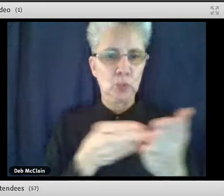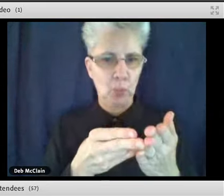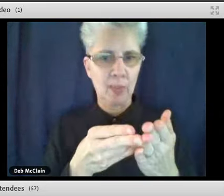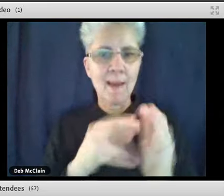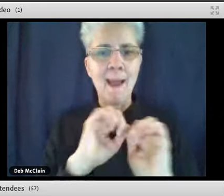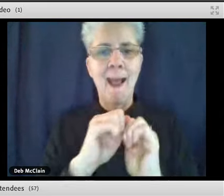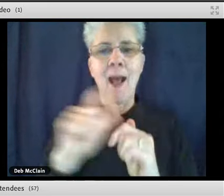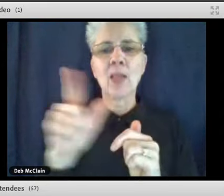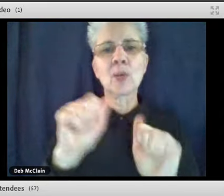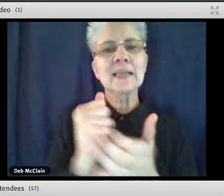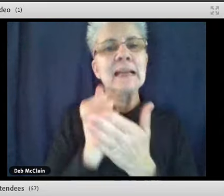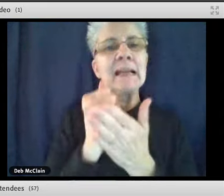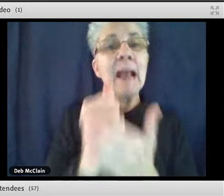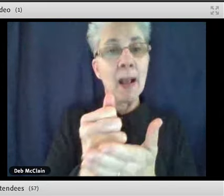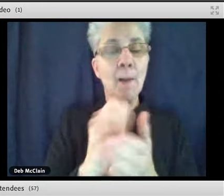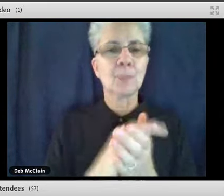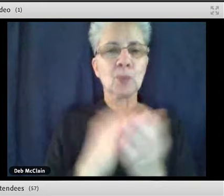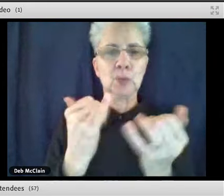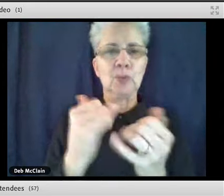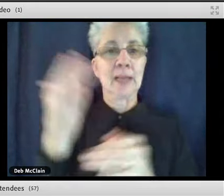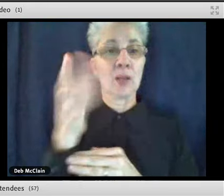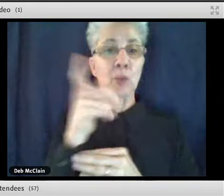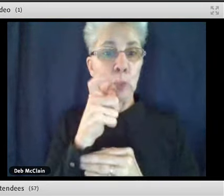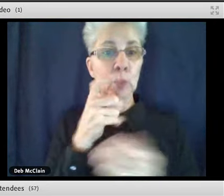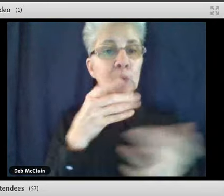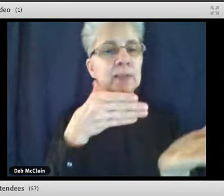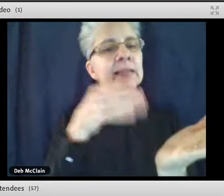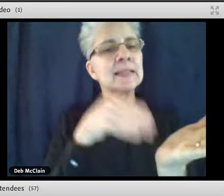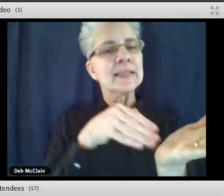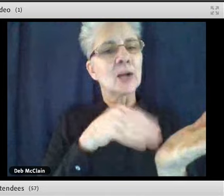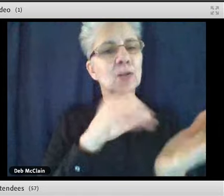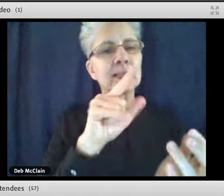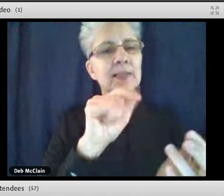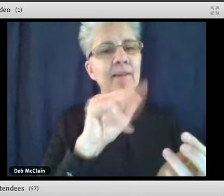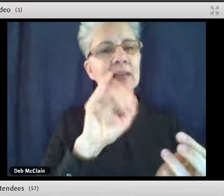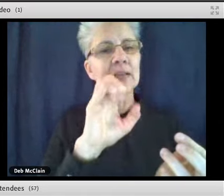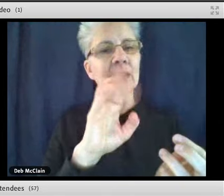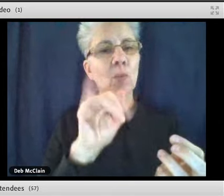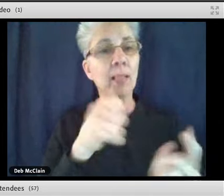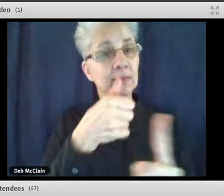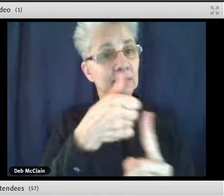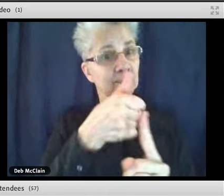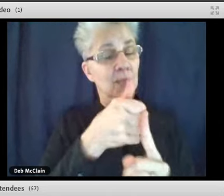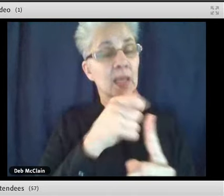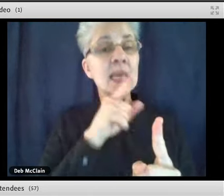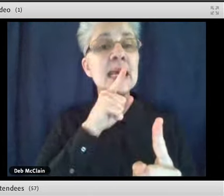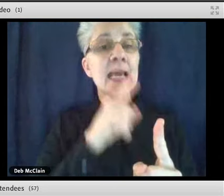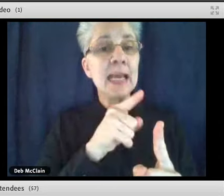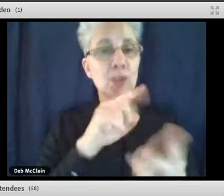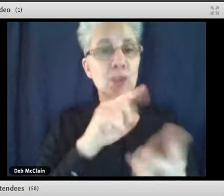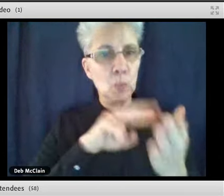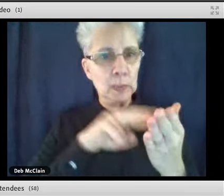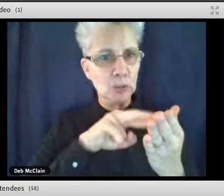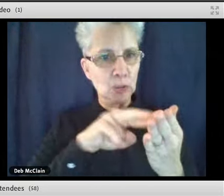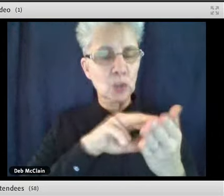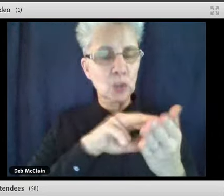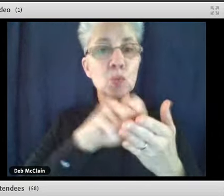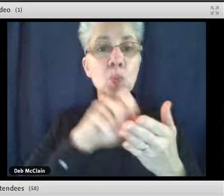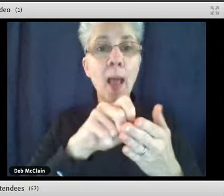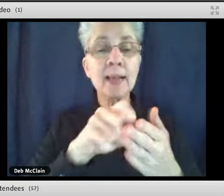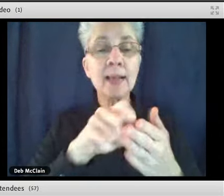How Libraries Can Help, and today's presenter, Dr. Stephanie Rollins. Dr. Stephanie Rollins is a research and